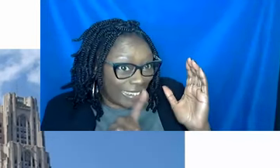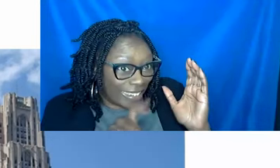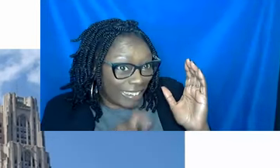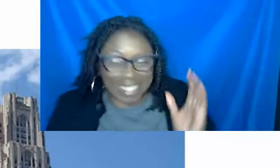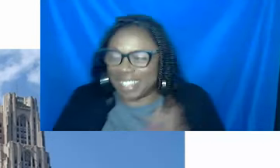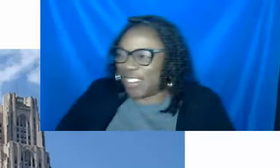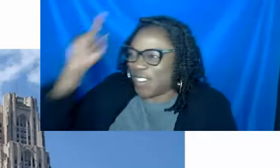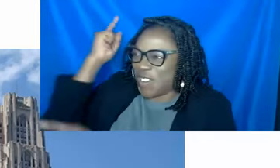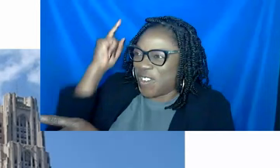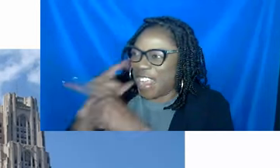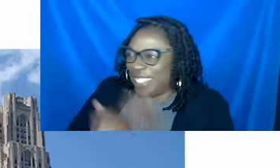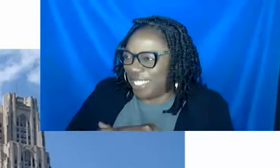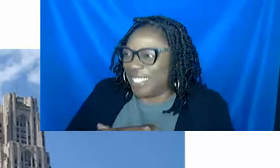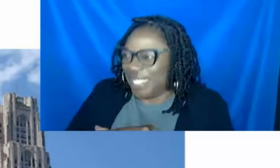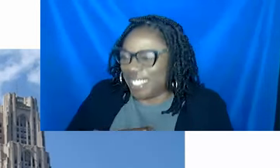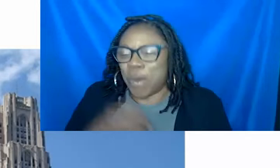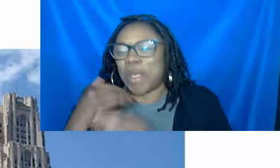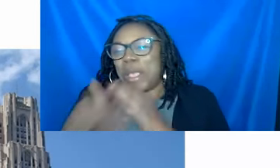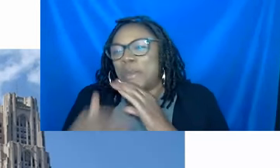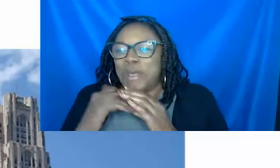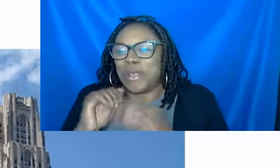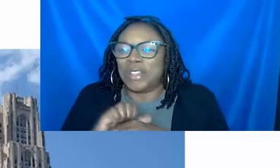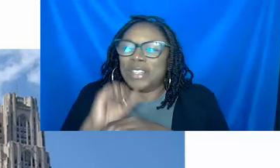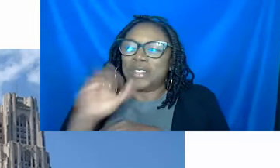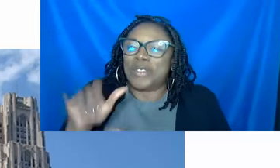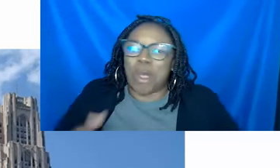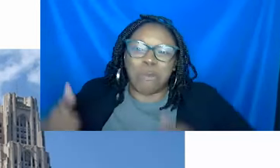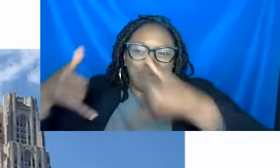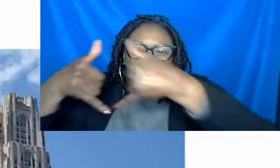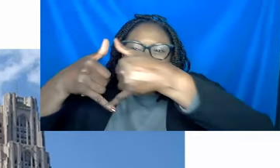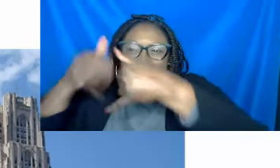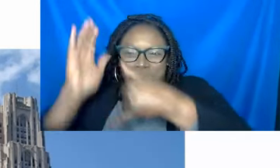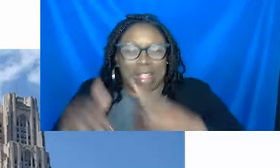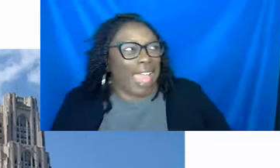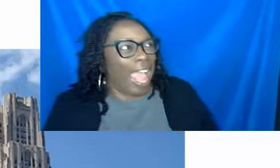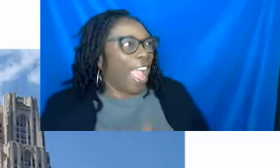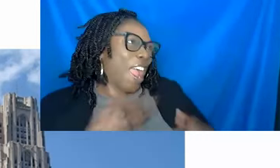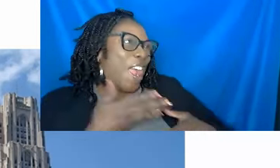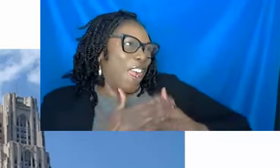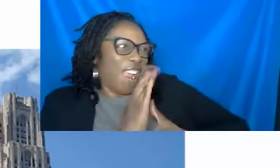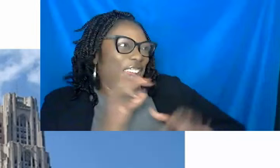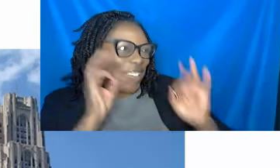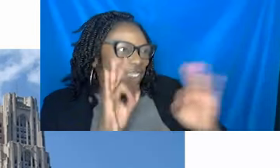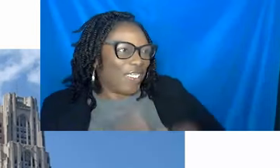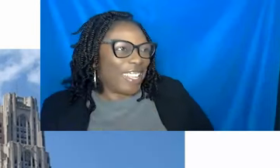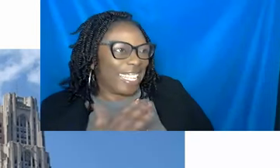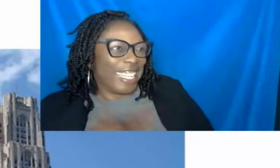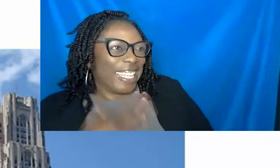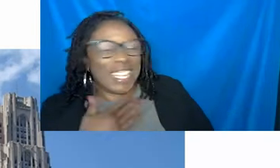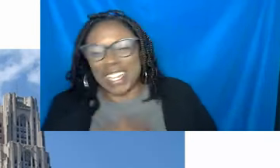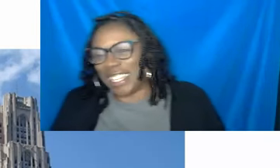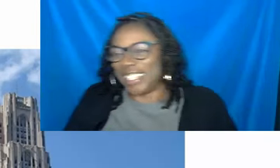for folks. You're going to get a little trivia prize. All right. I got my little packets here just to